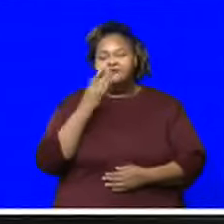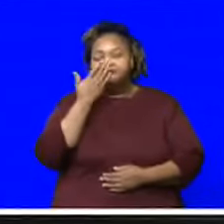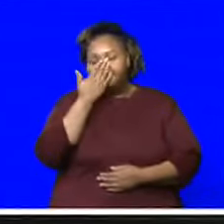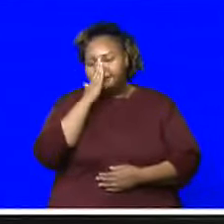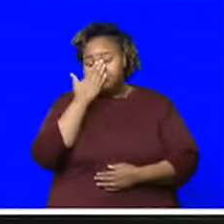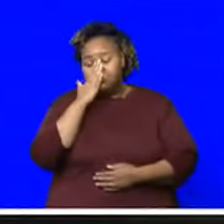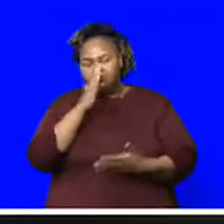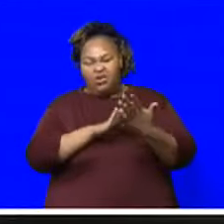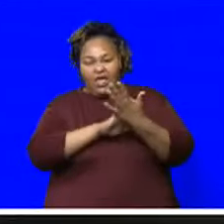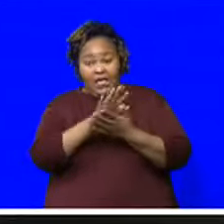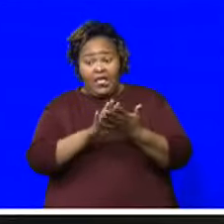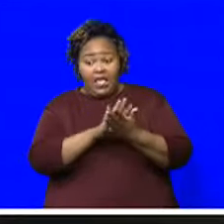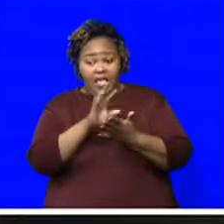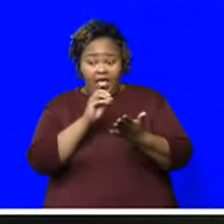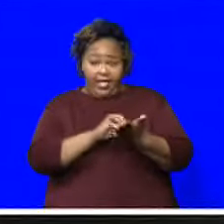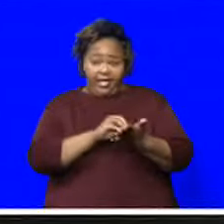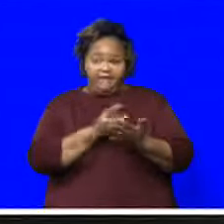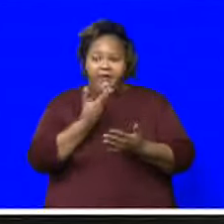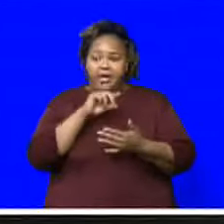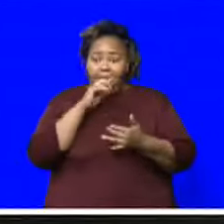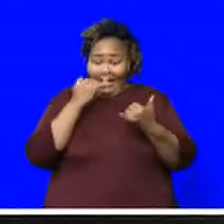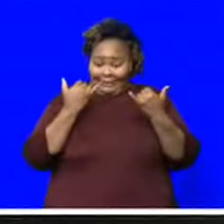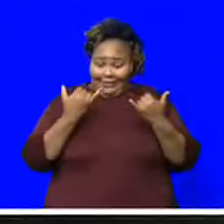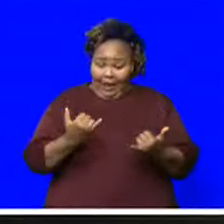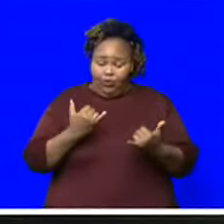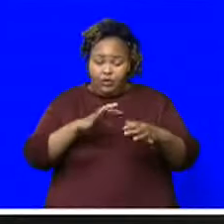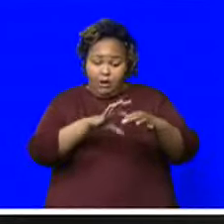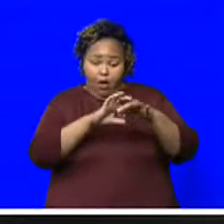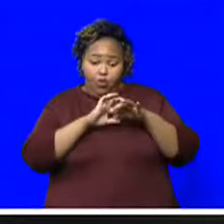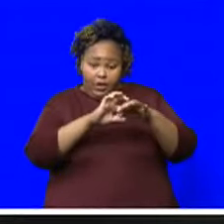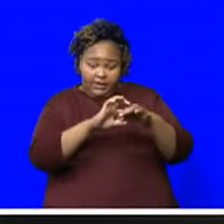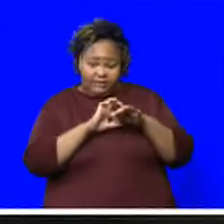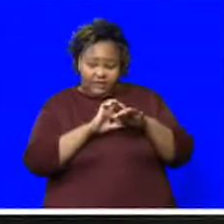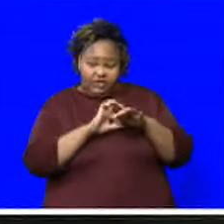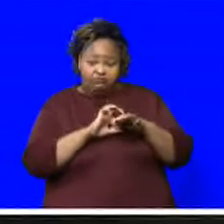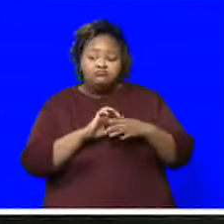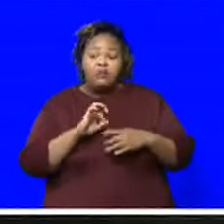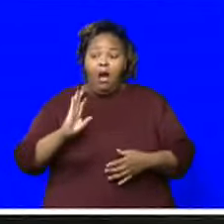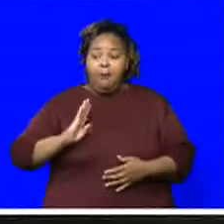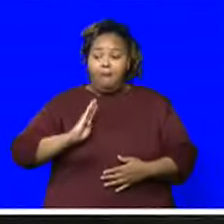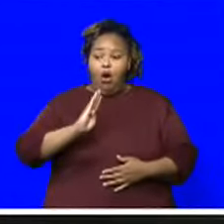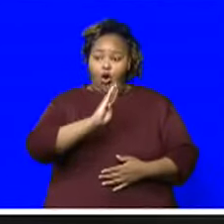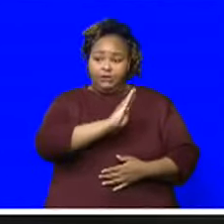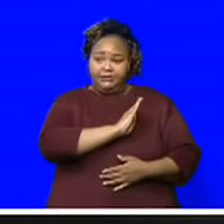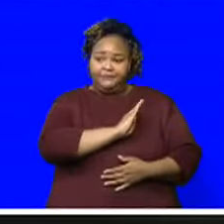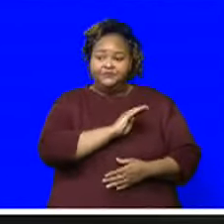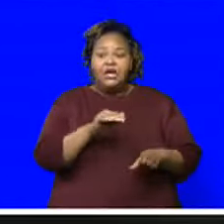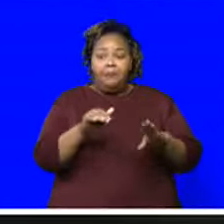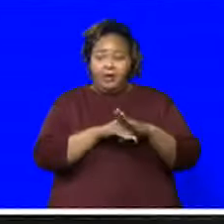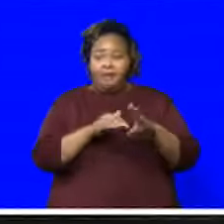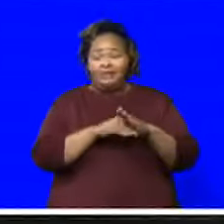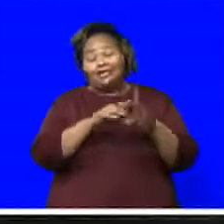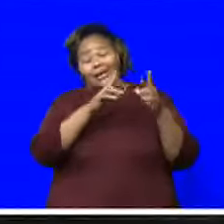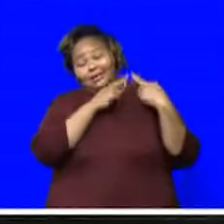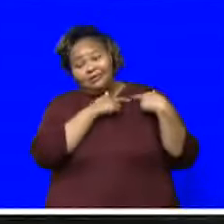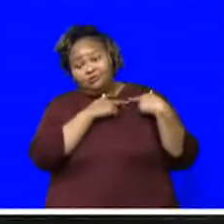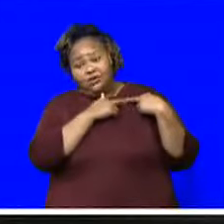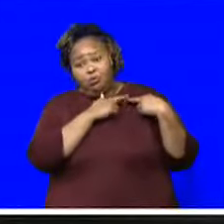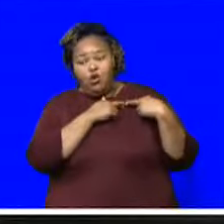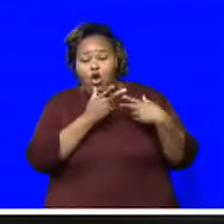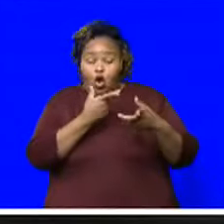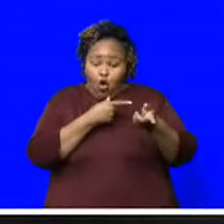sekhona logadzinaba lengaba faka le eoffice lesithi ngema board members noma kulaba